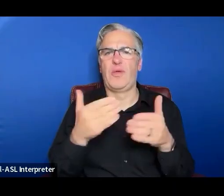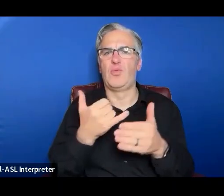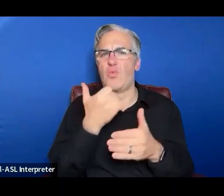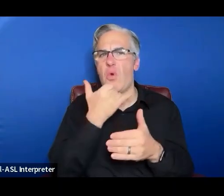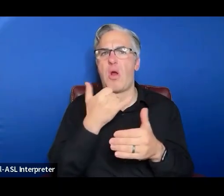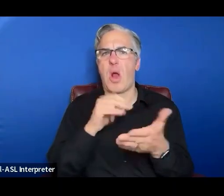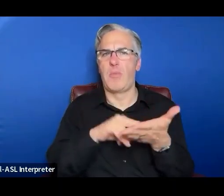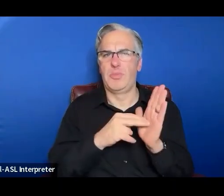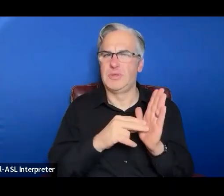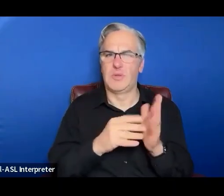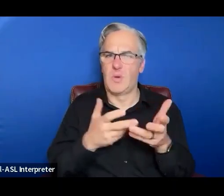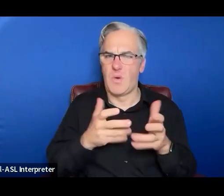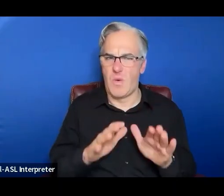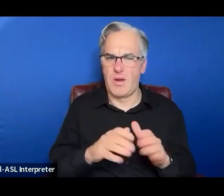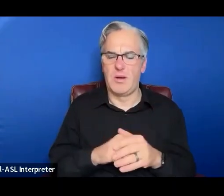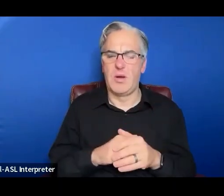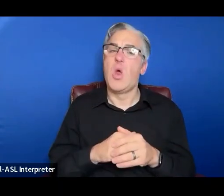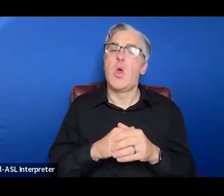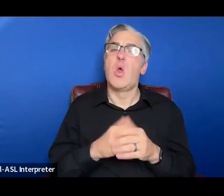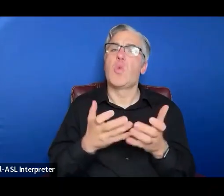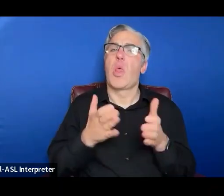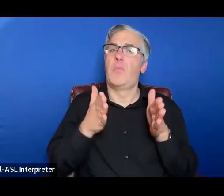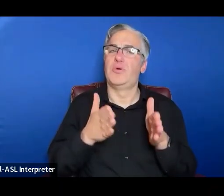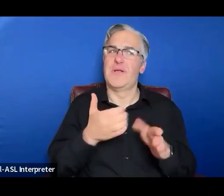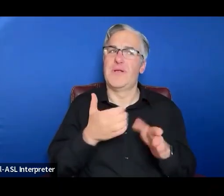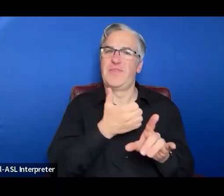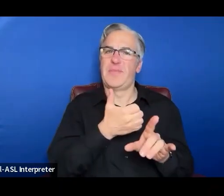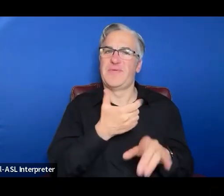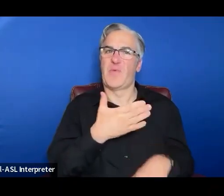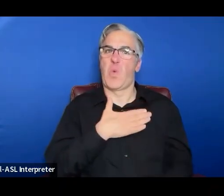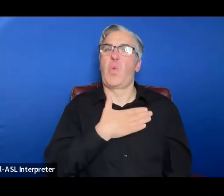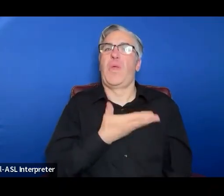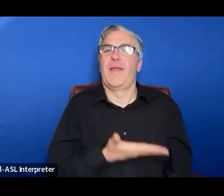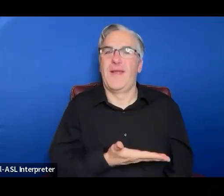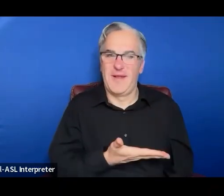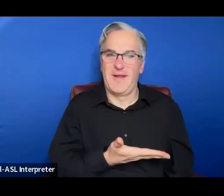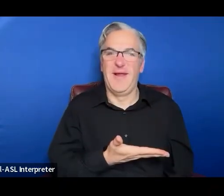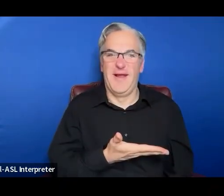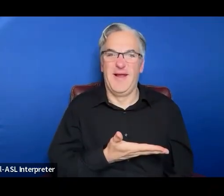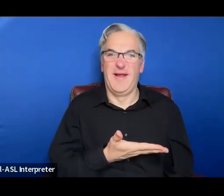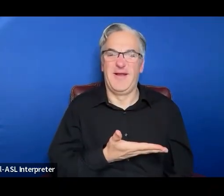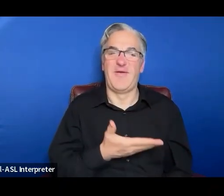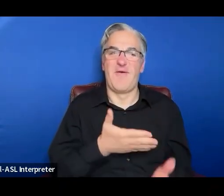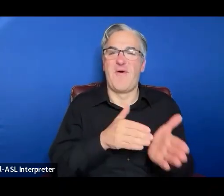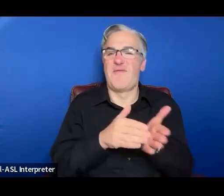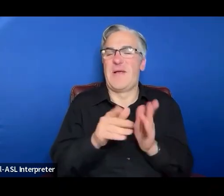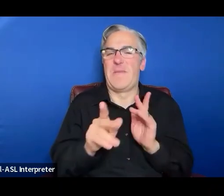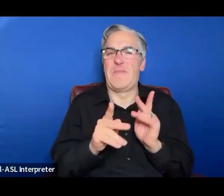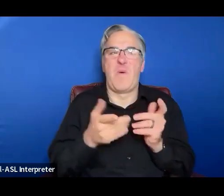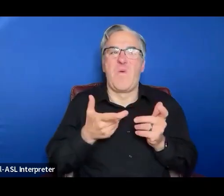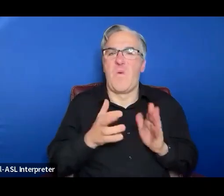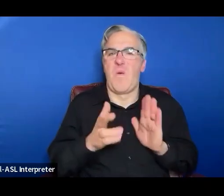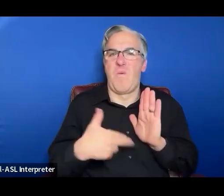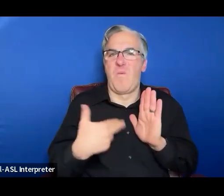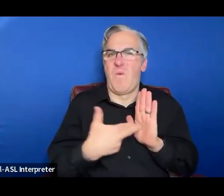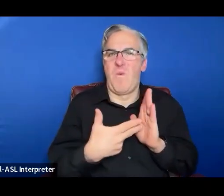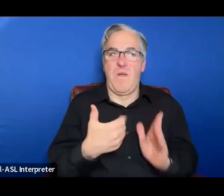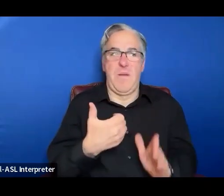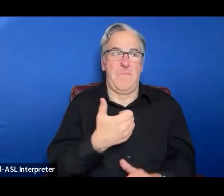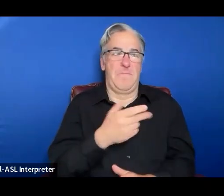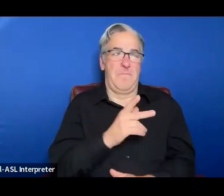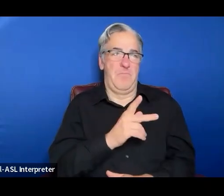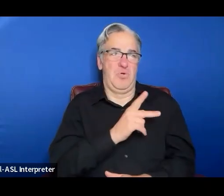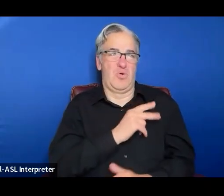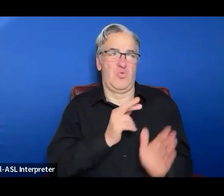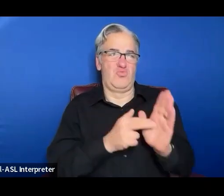purpose. You want somebody who's willing. That's a big one because a lot of people don't want to do the role of a personal representative